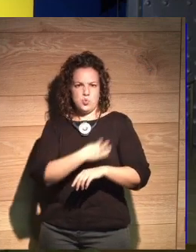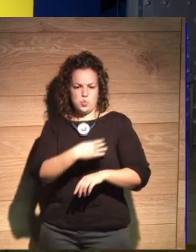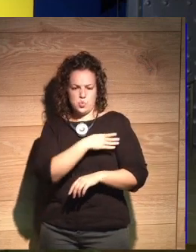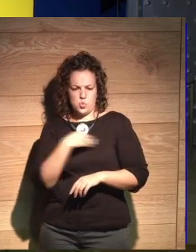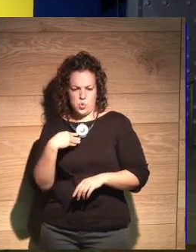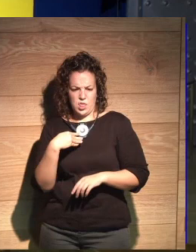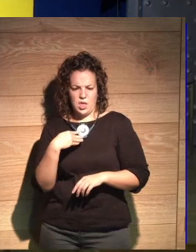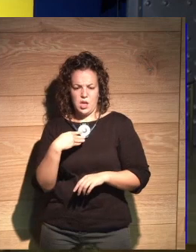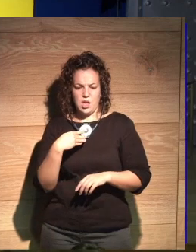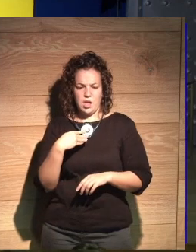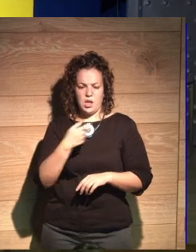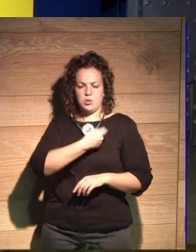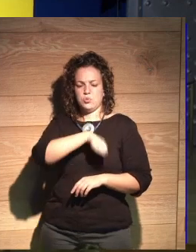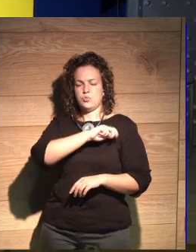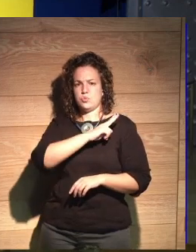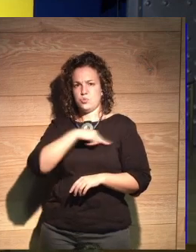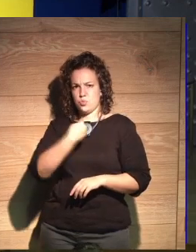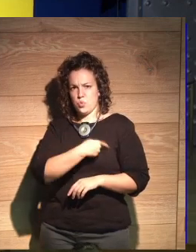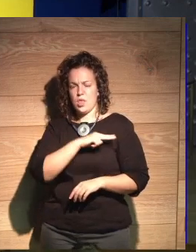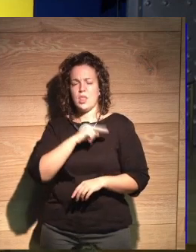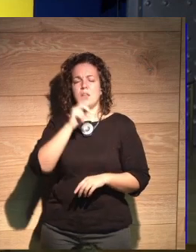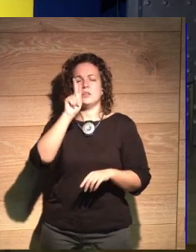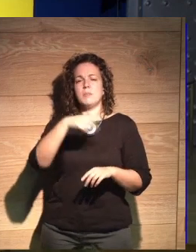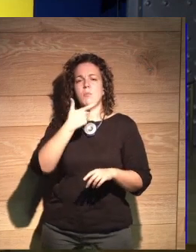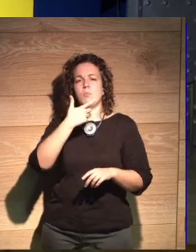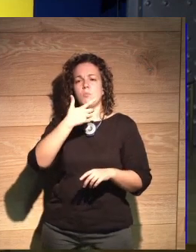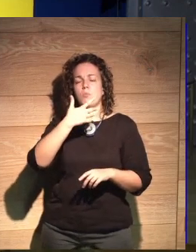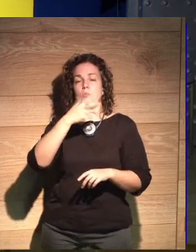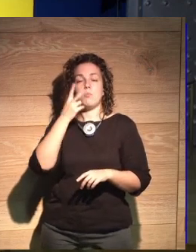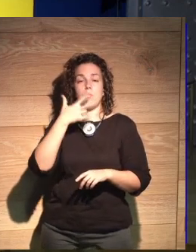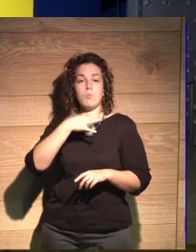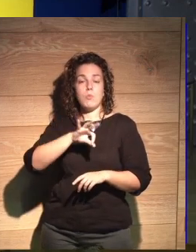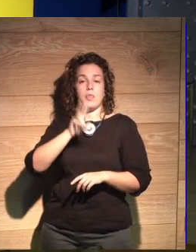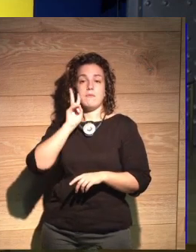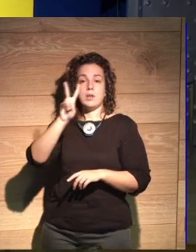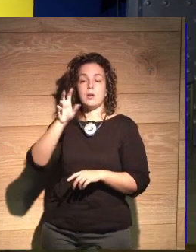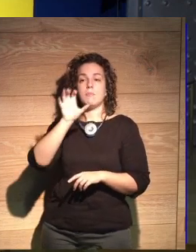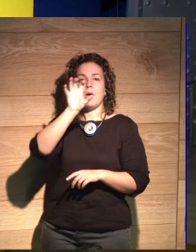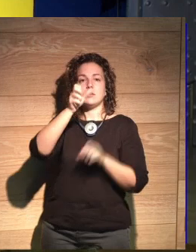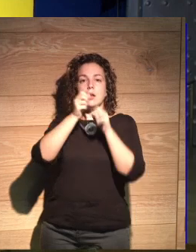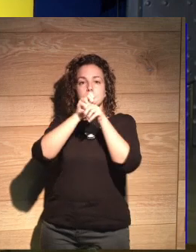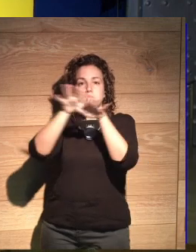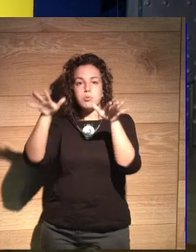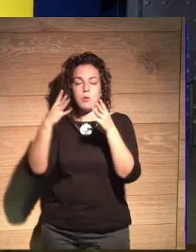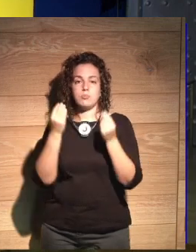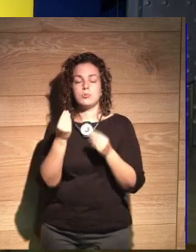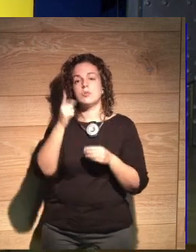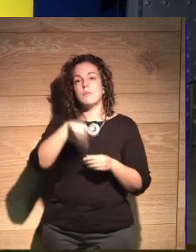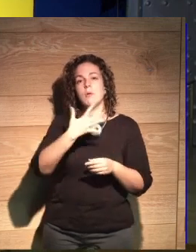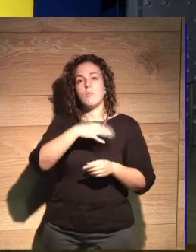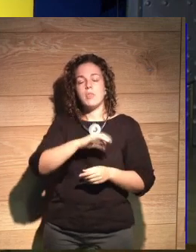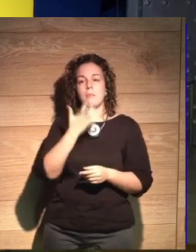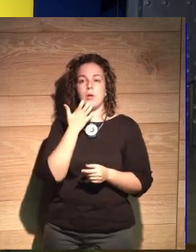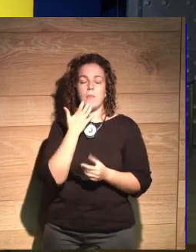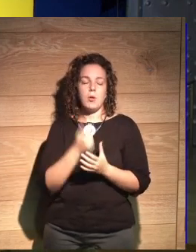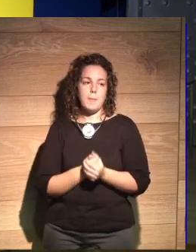to deal with a polarization within the country. You could look to Germany and how Germany has messed up the